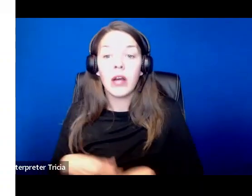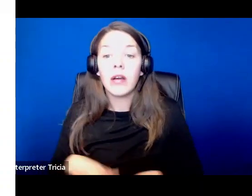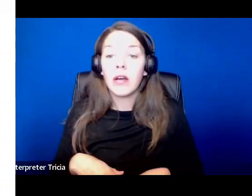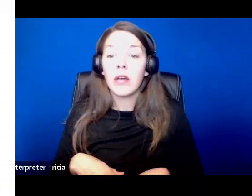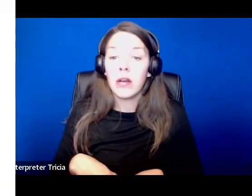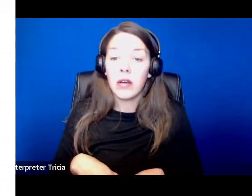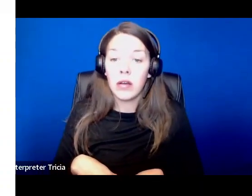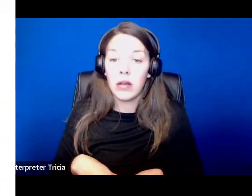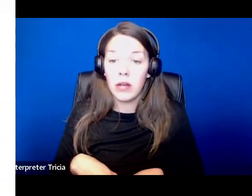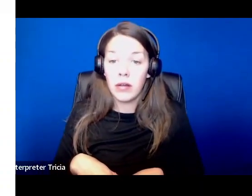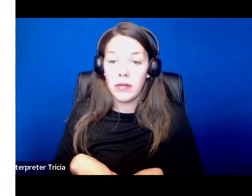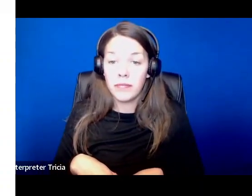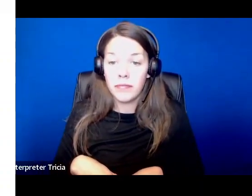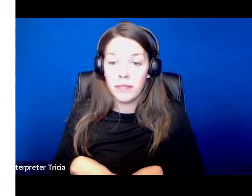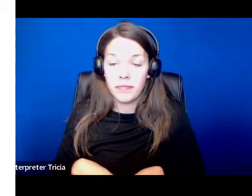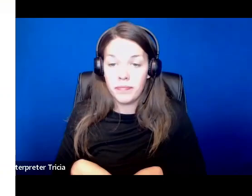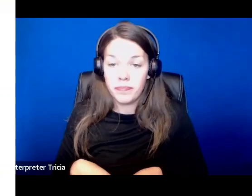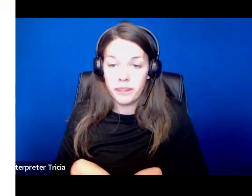with the